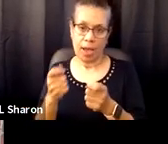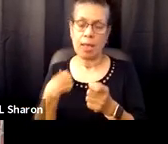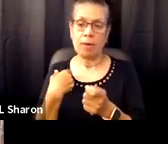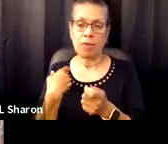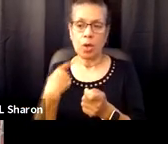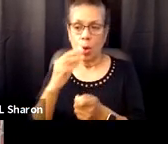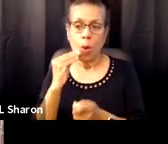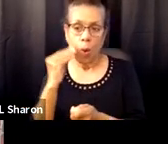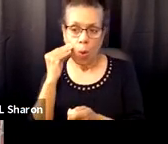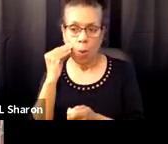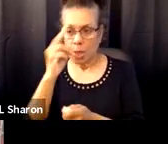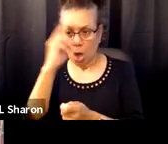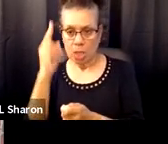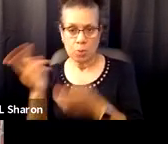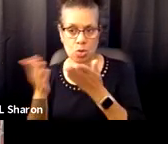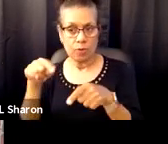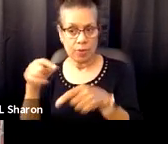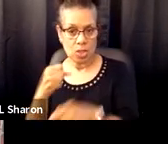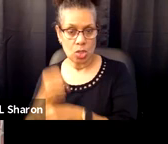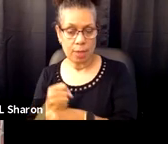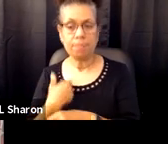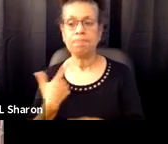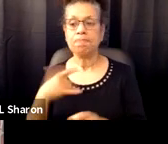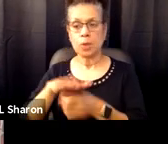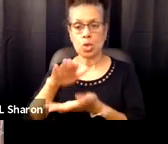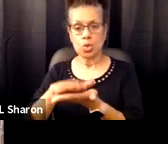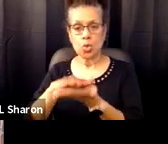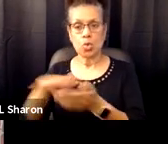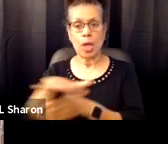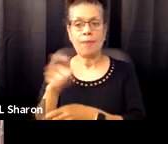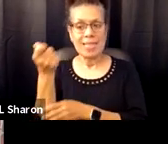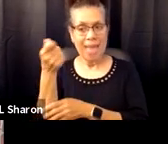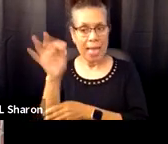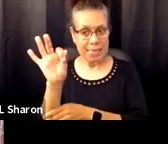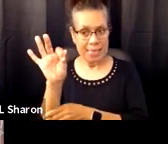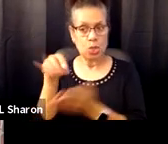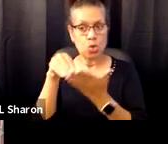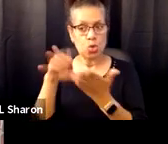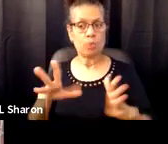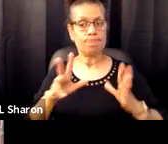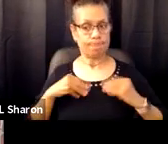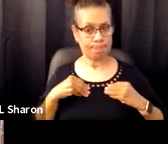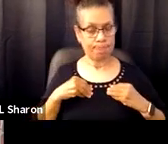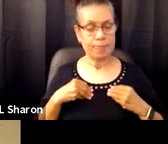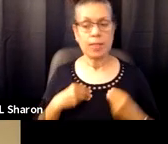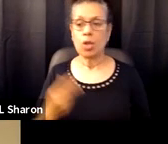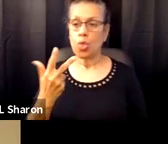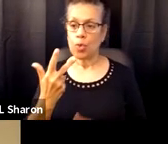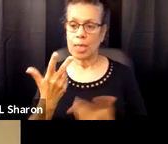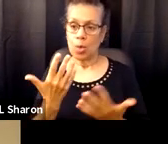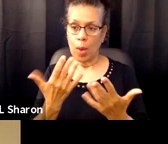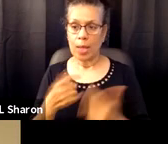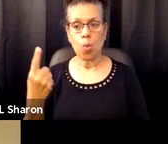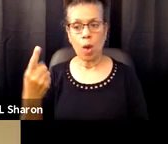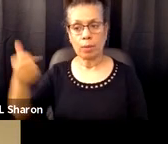this year the district has approved 19 of these requests three are pending approval and one was not approved